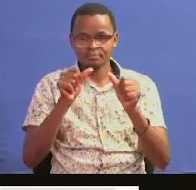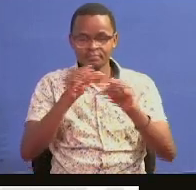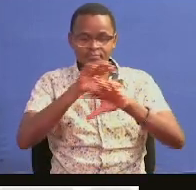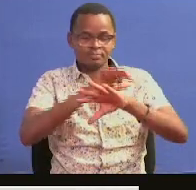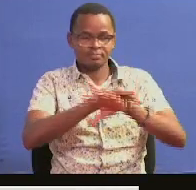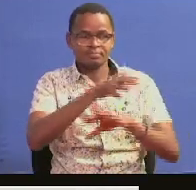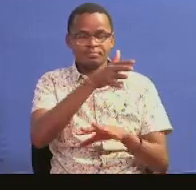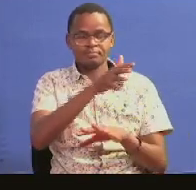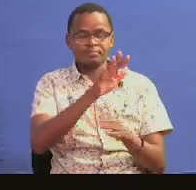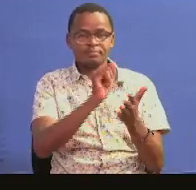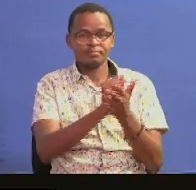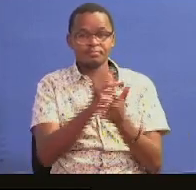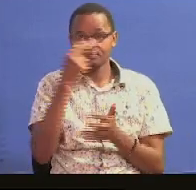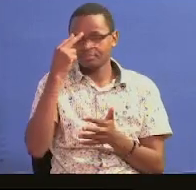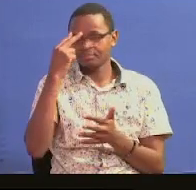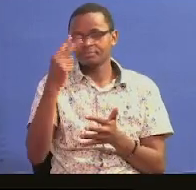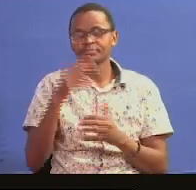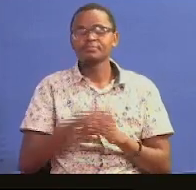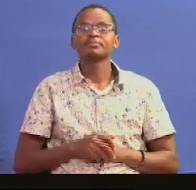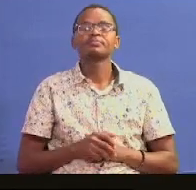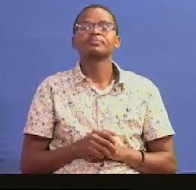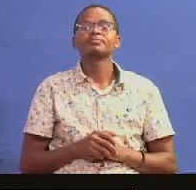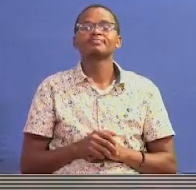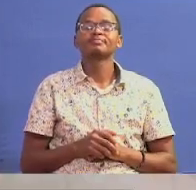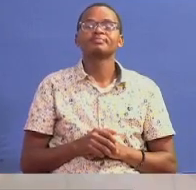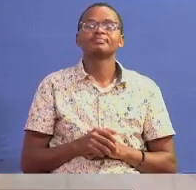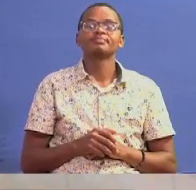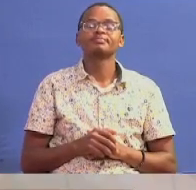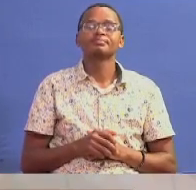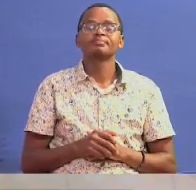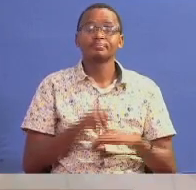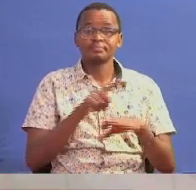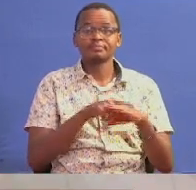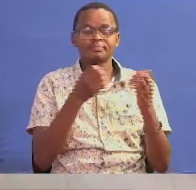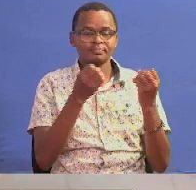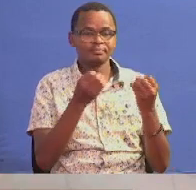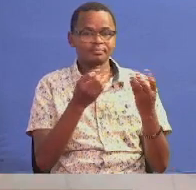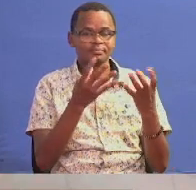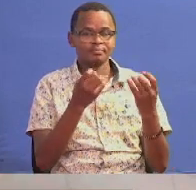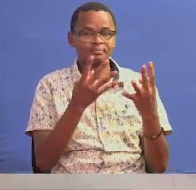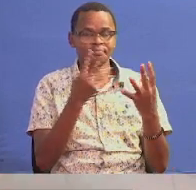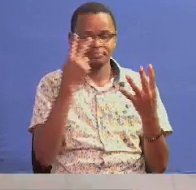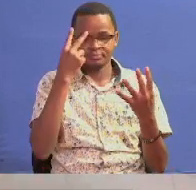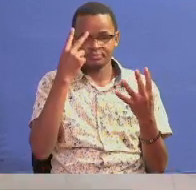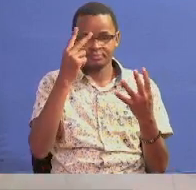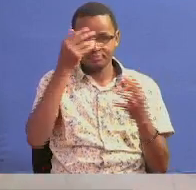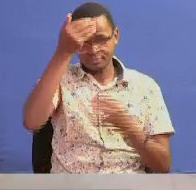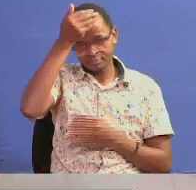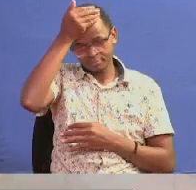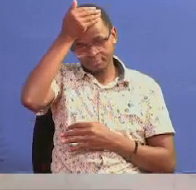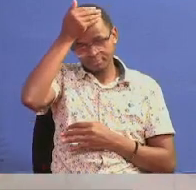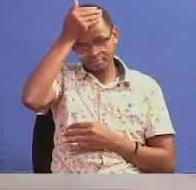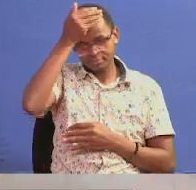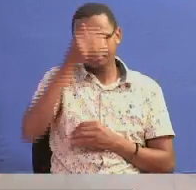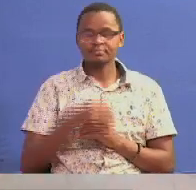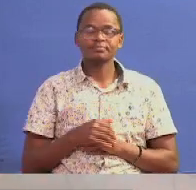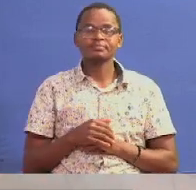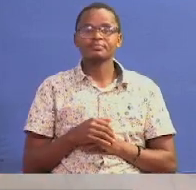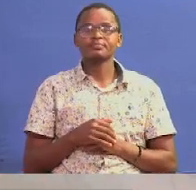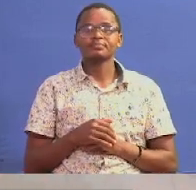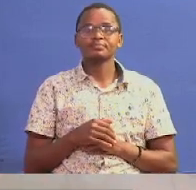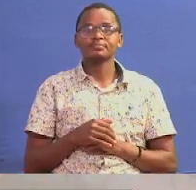continually lead to this unrest that you see. All right. Over time, we have also seen our nursing